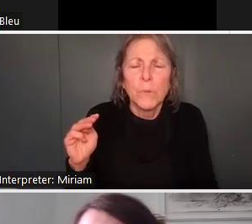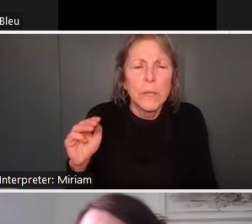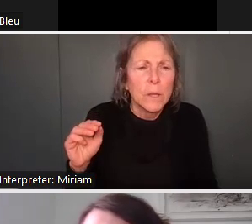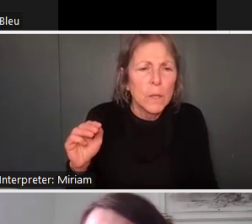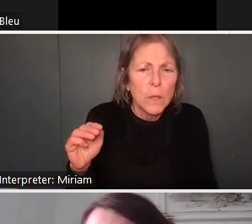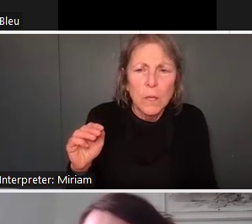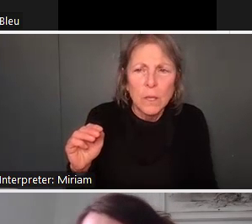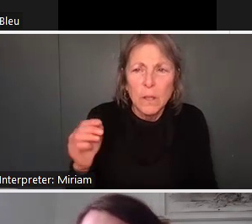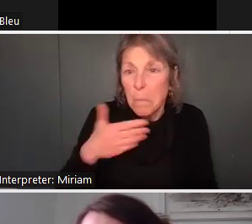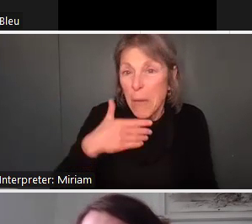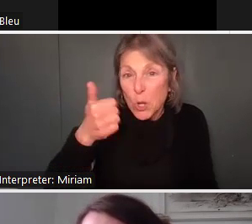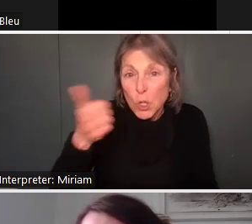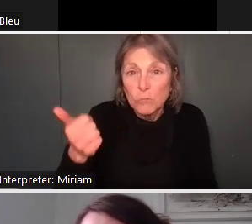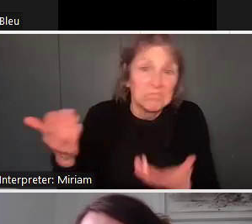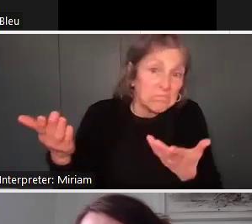that any better?